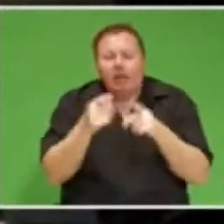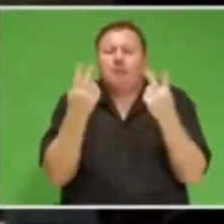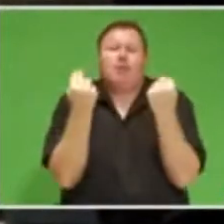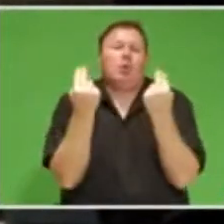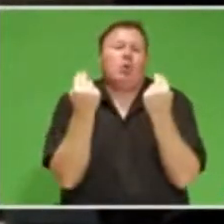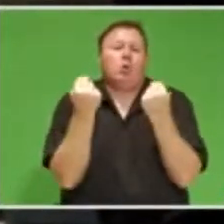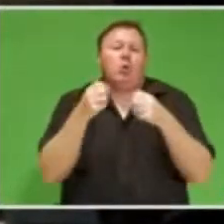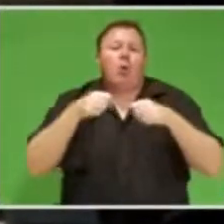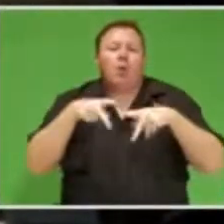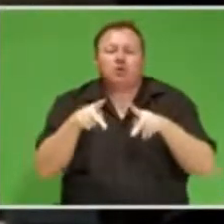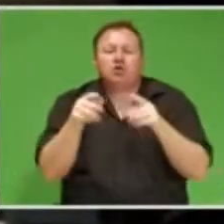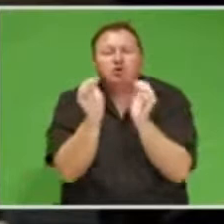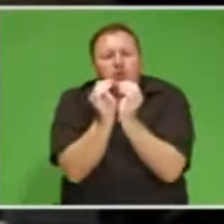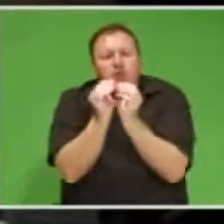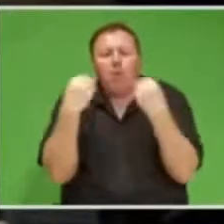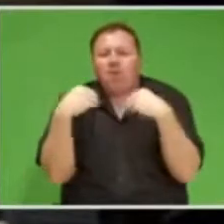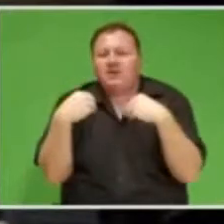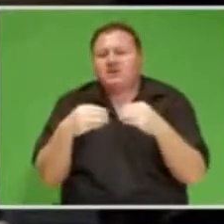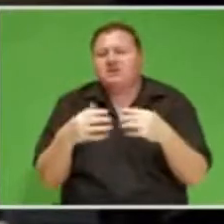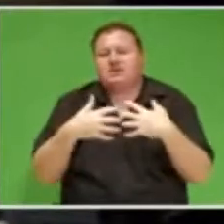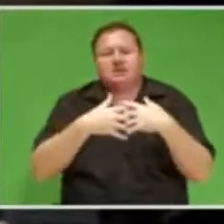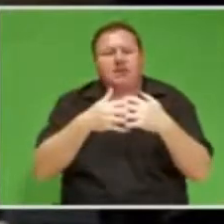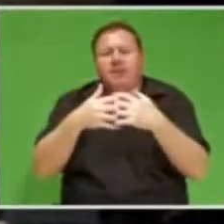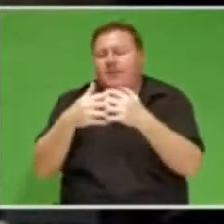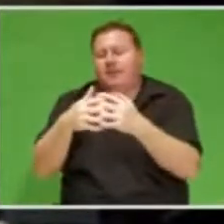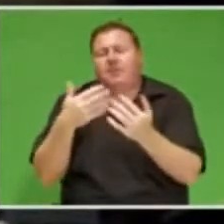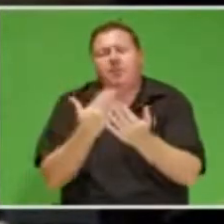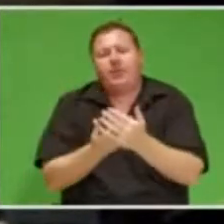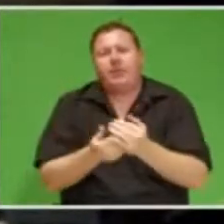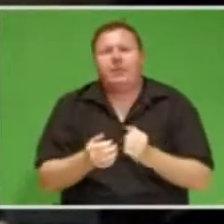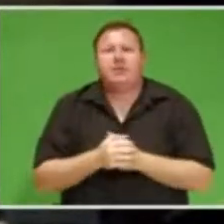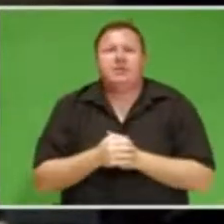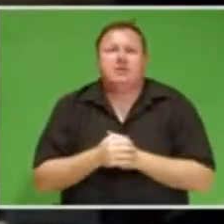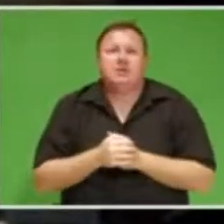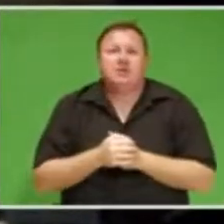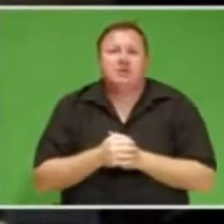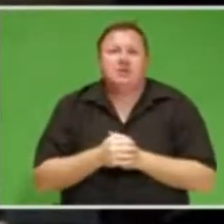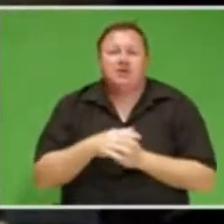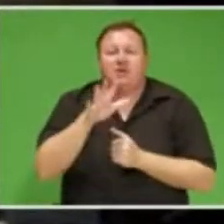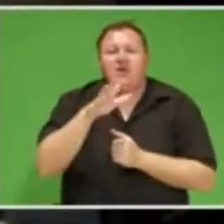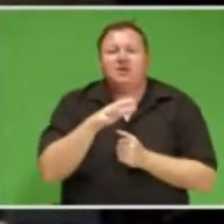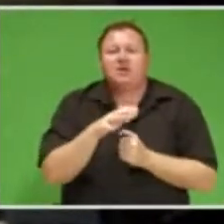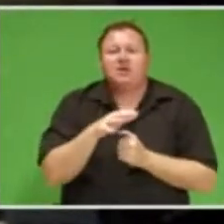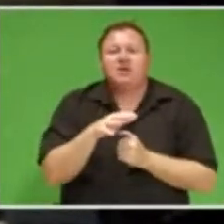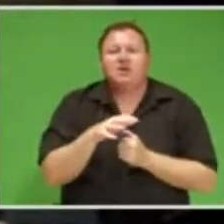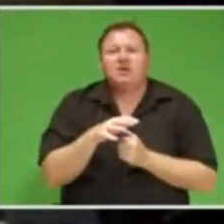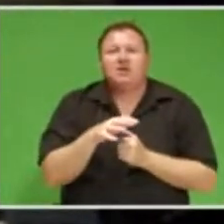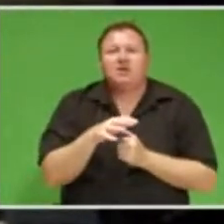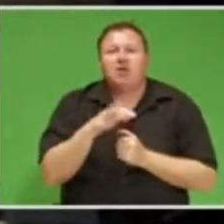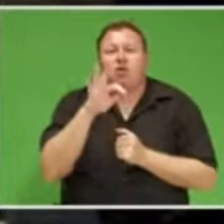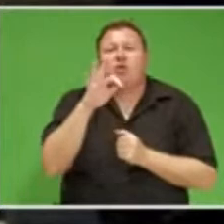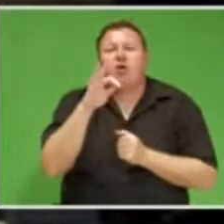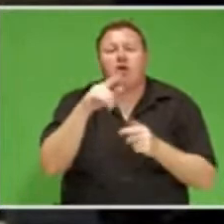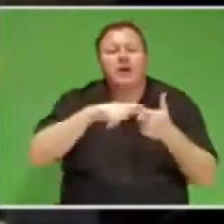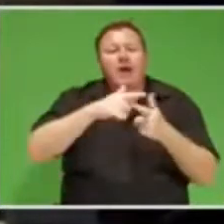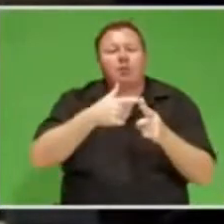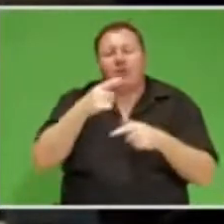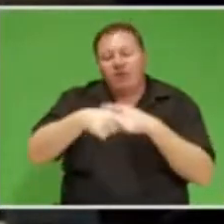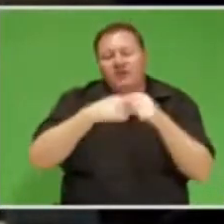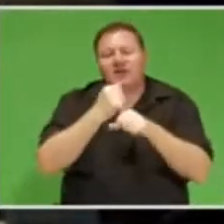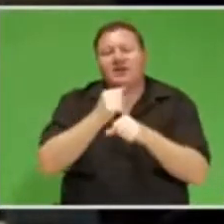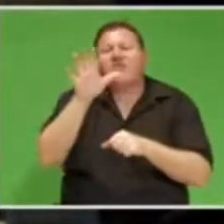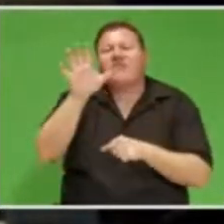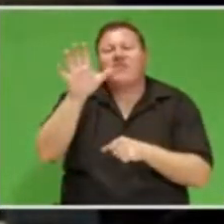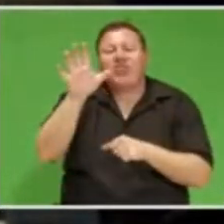well. On the 3rd of April this year, we will hold our 5th South African Investment Conference. At